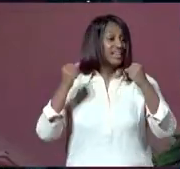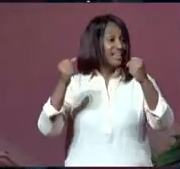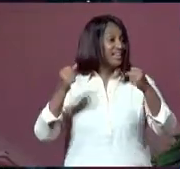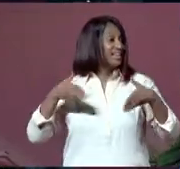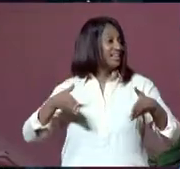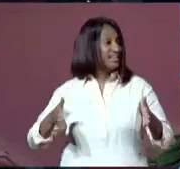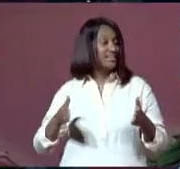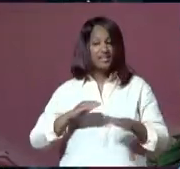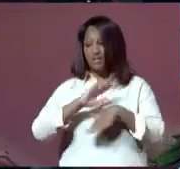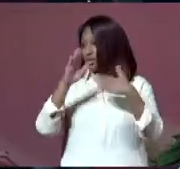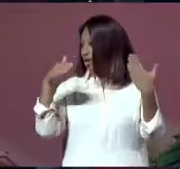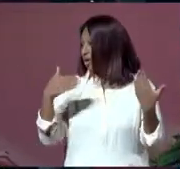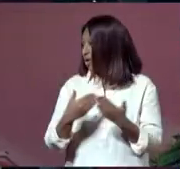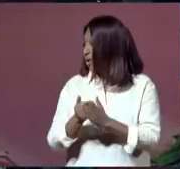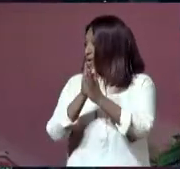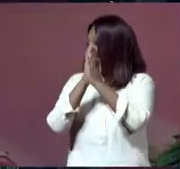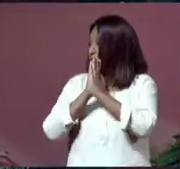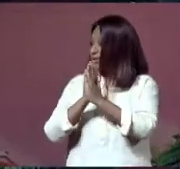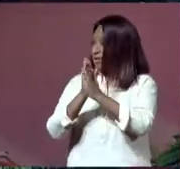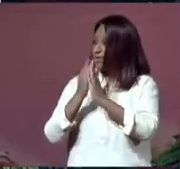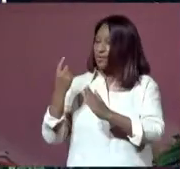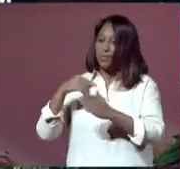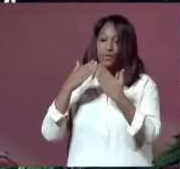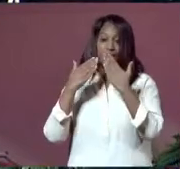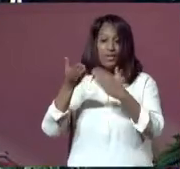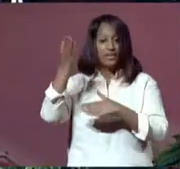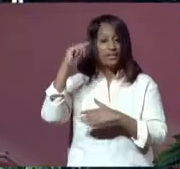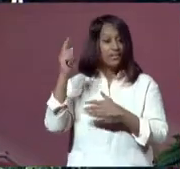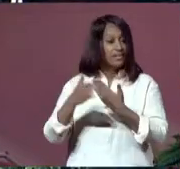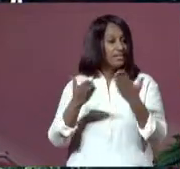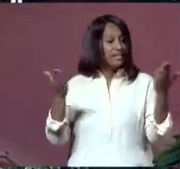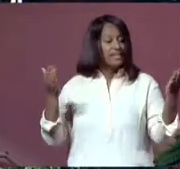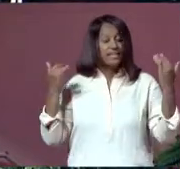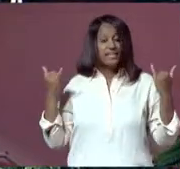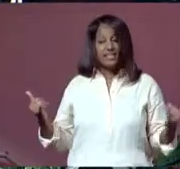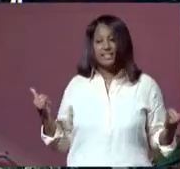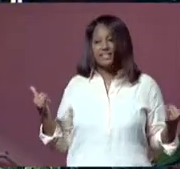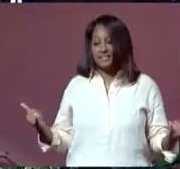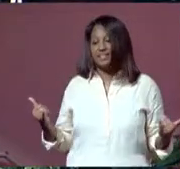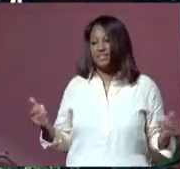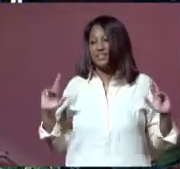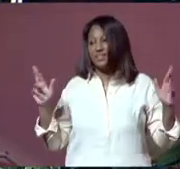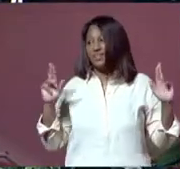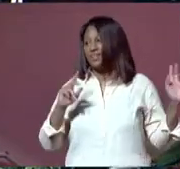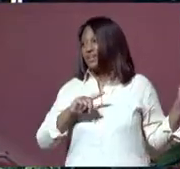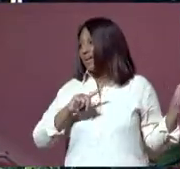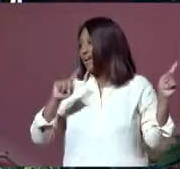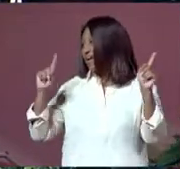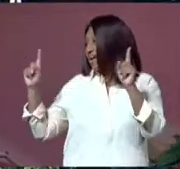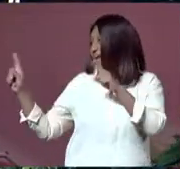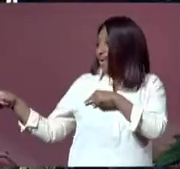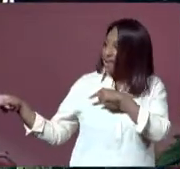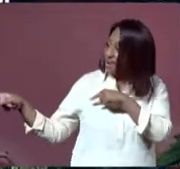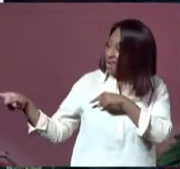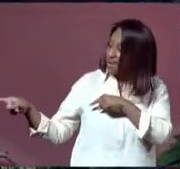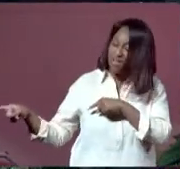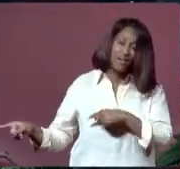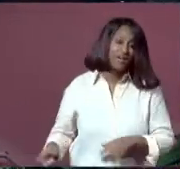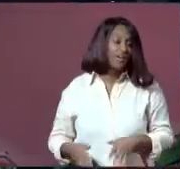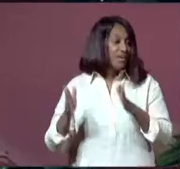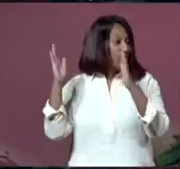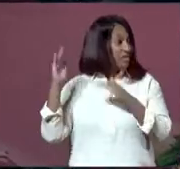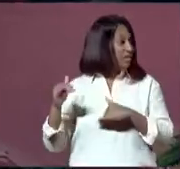To all who are praying, we thank God for you. And now we're going to give the benediction, and we look